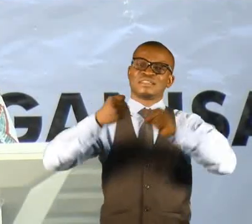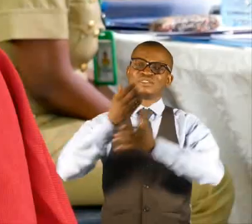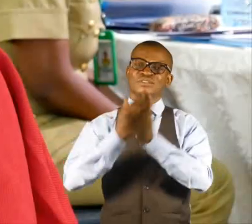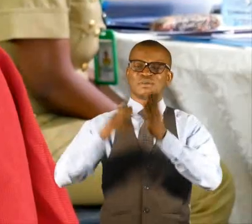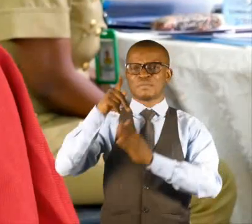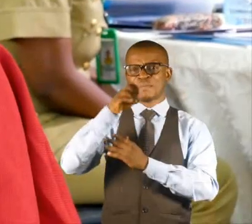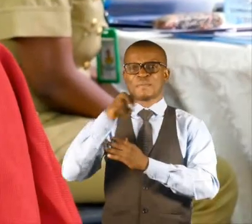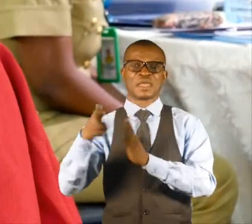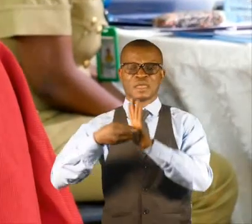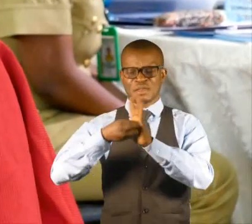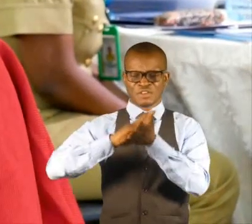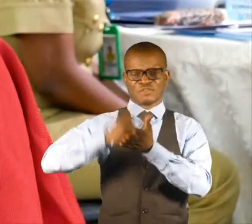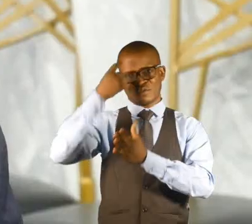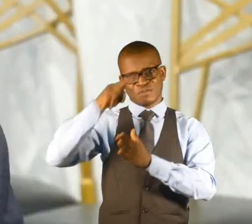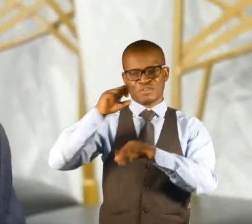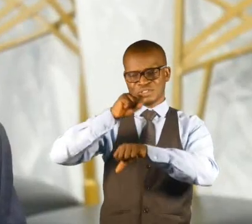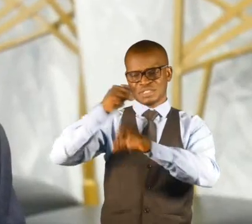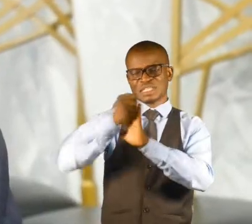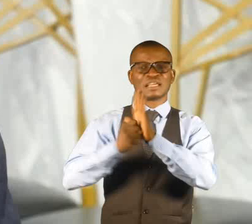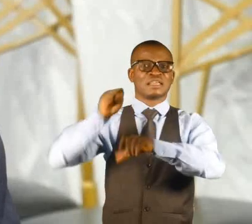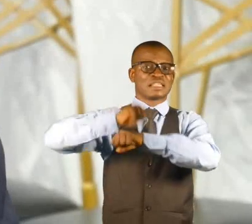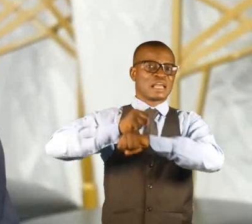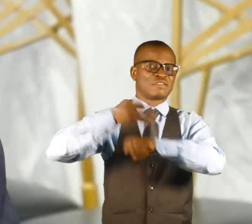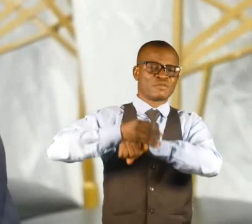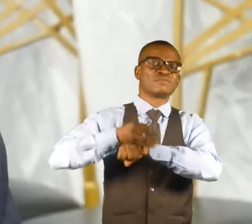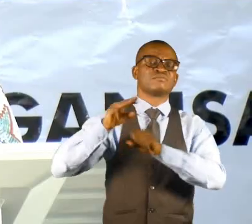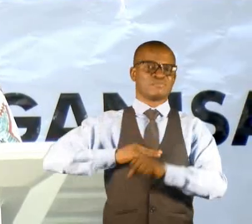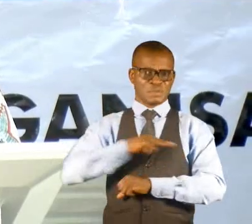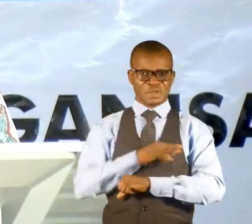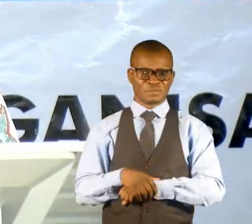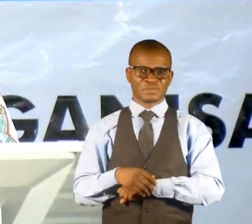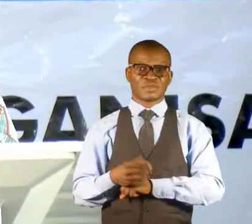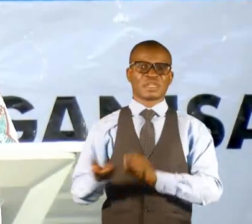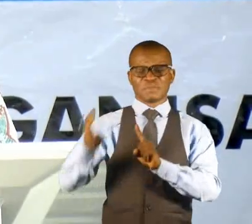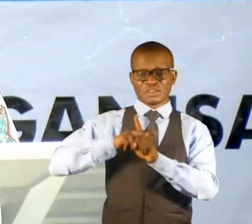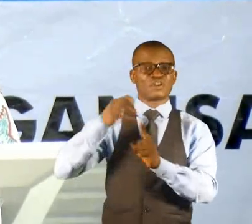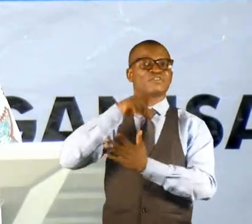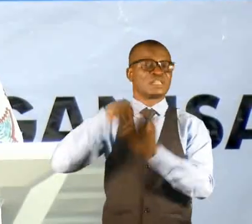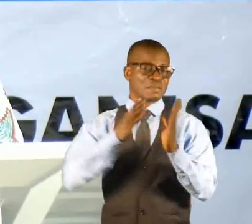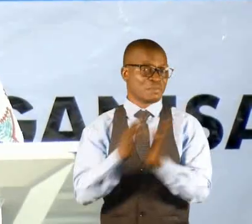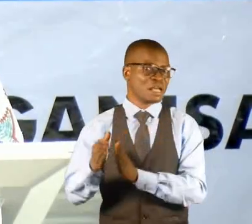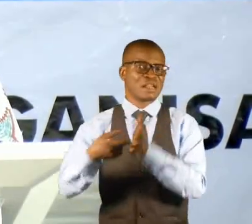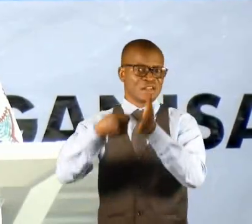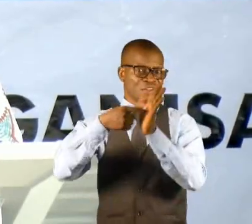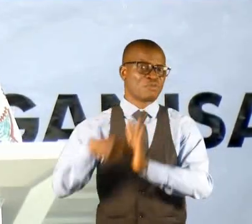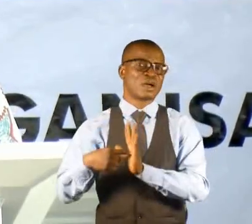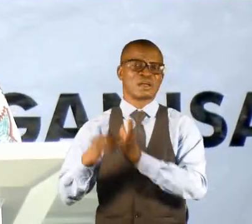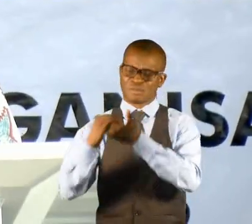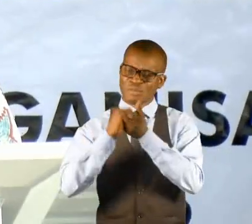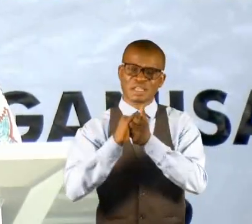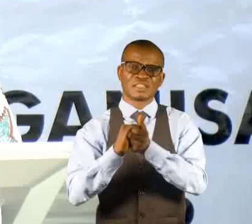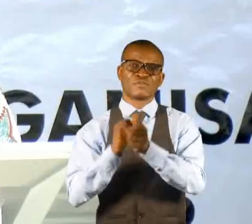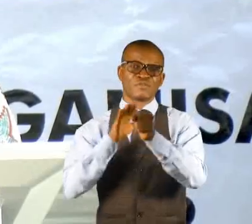of the bootcamp peer review meetings for state task force members. The effective implementation of this plan requires the